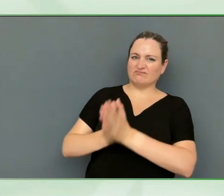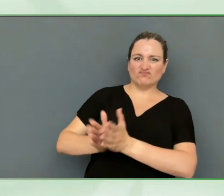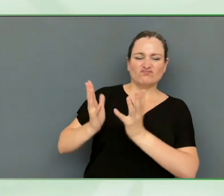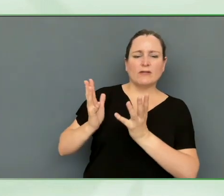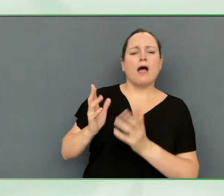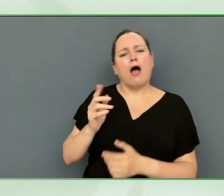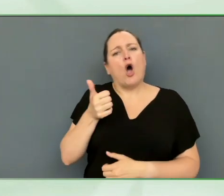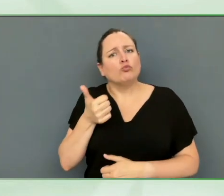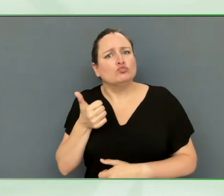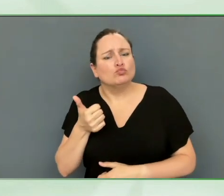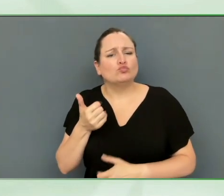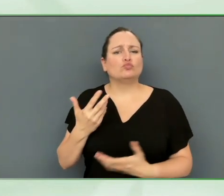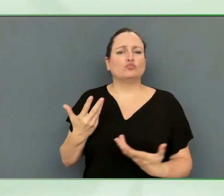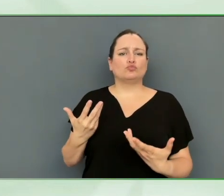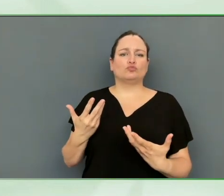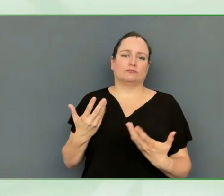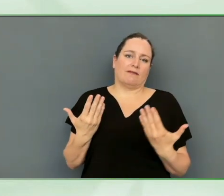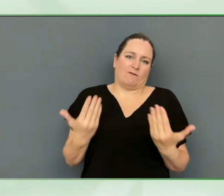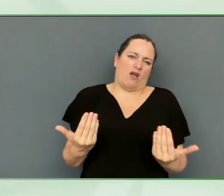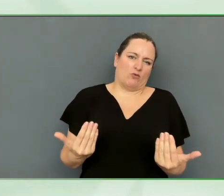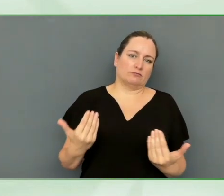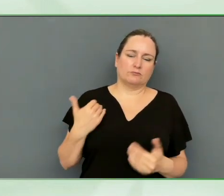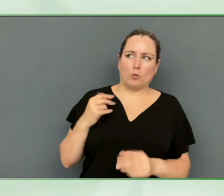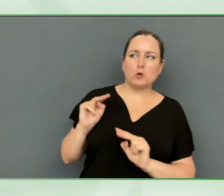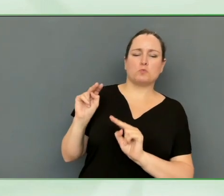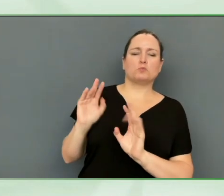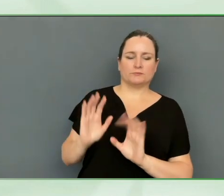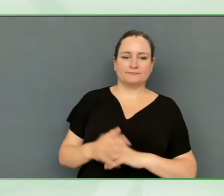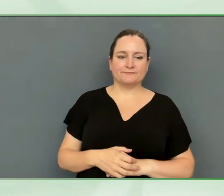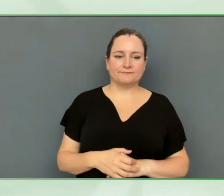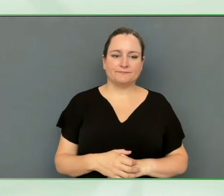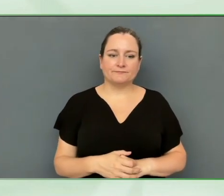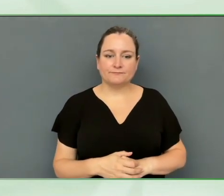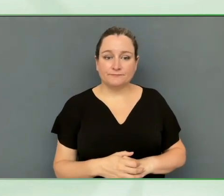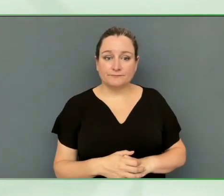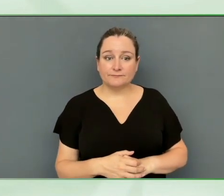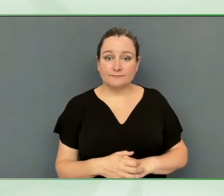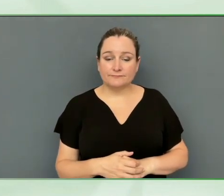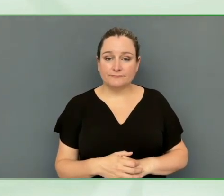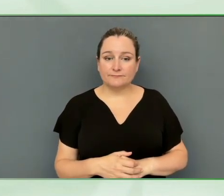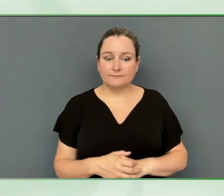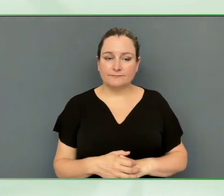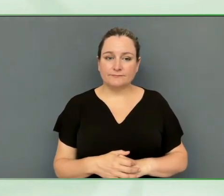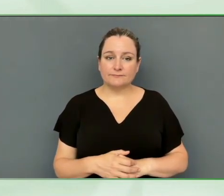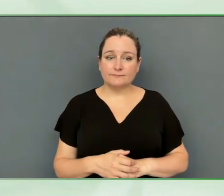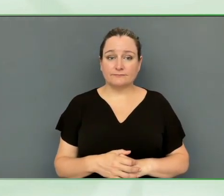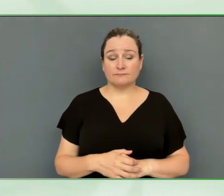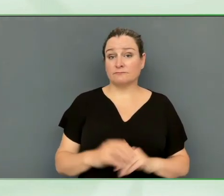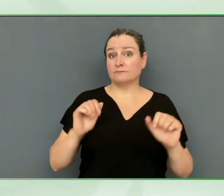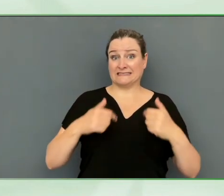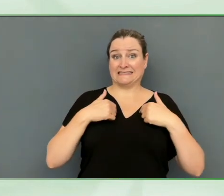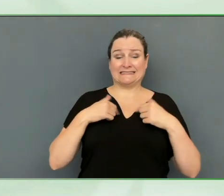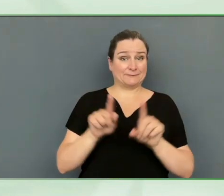as, meeting those guidelines. Can I give a short reaction? Because I'm really inspired what you tell you as well. Because we have this workplace